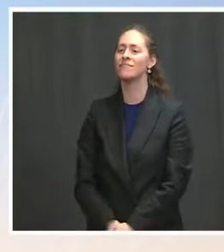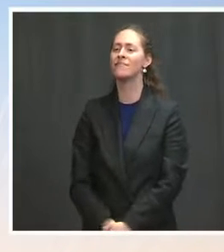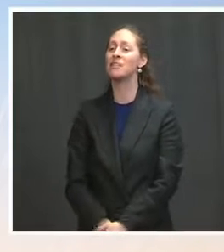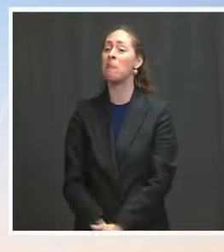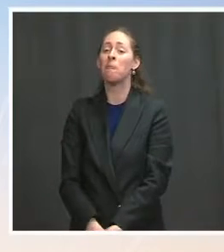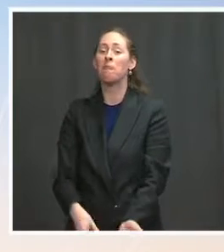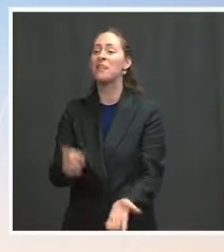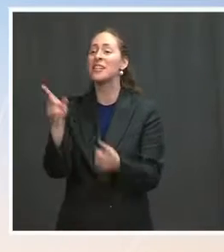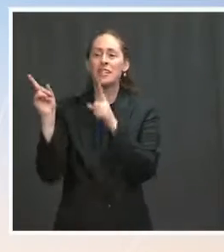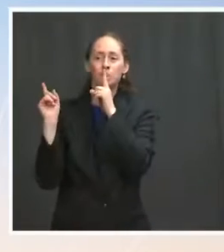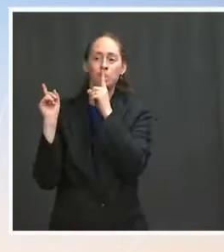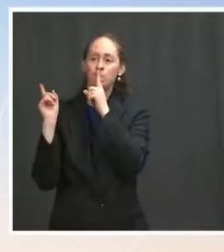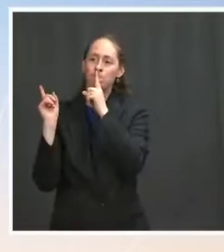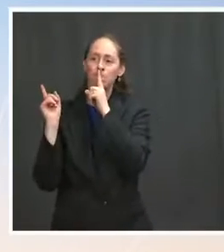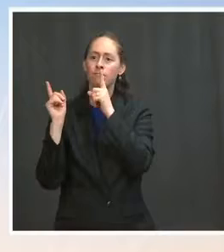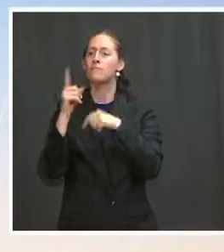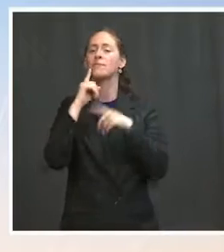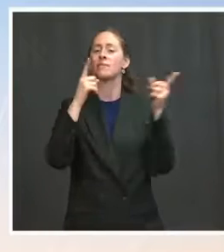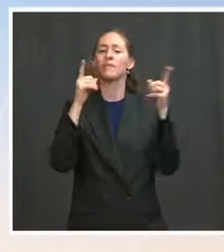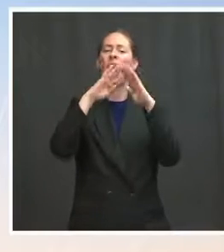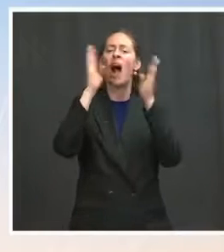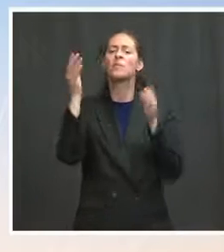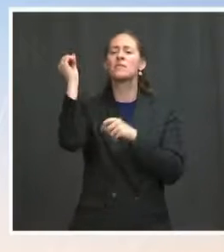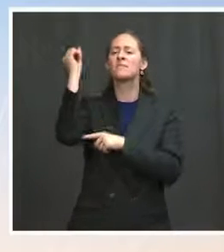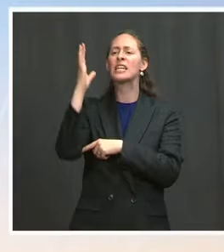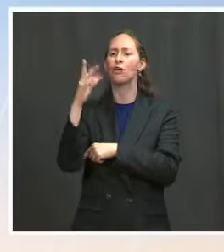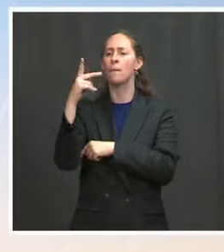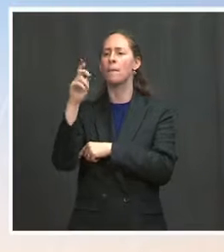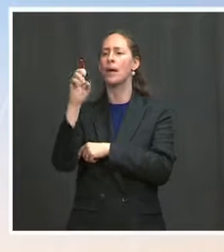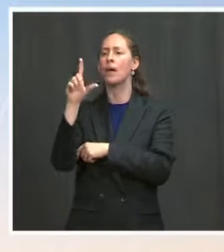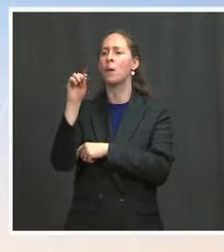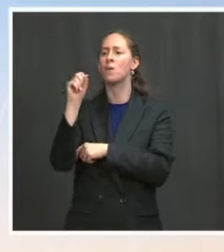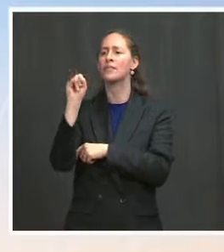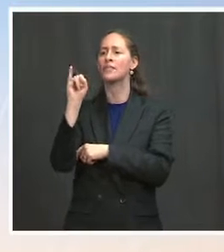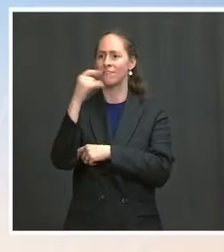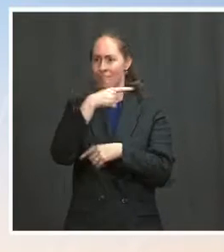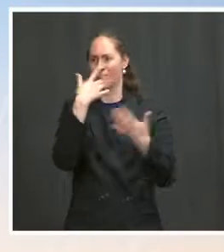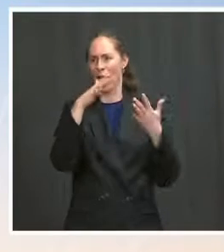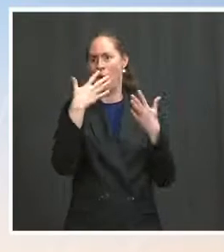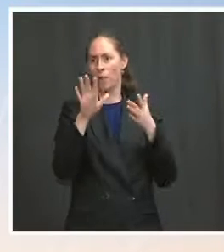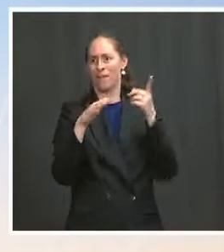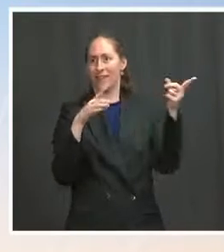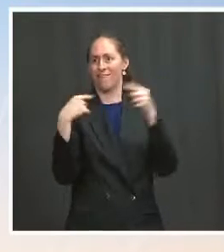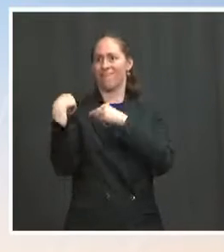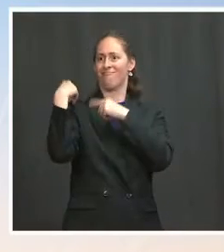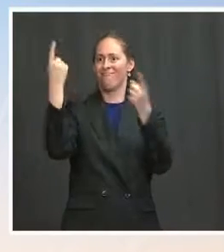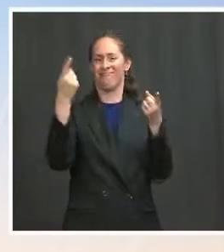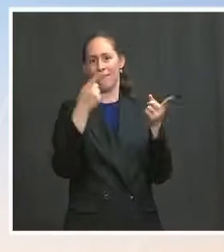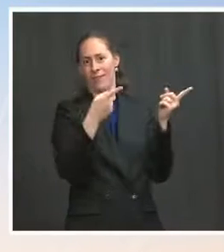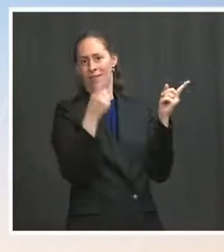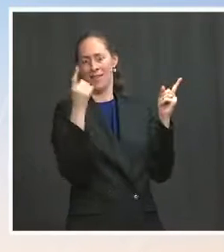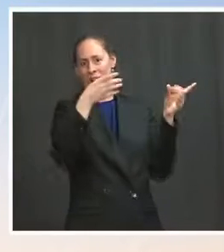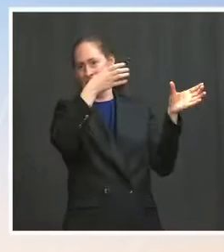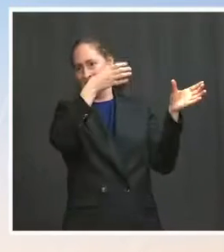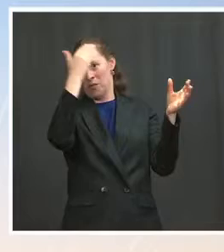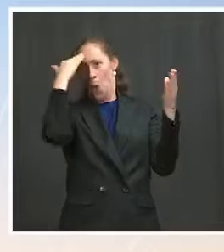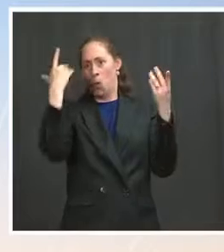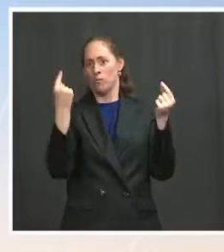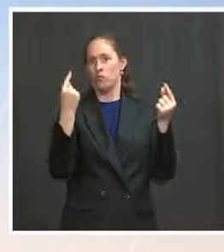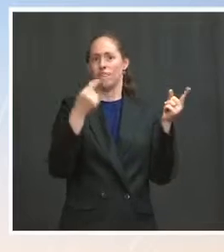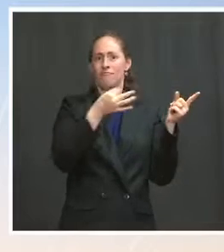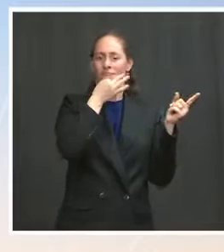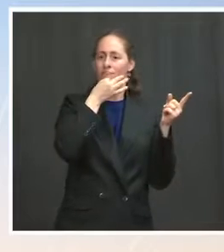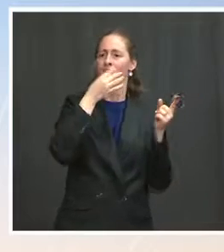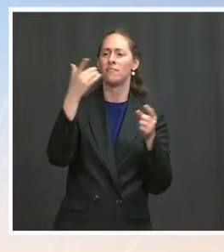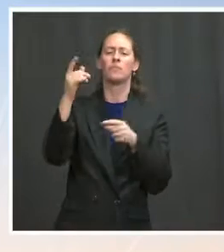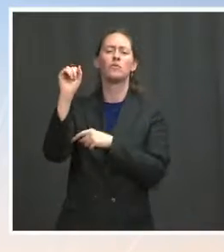has been doing this a while. I don't know that there's anyone better, and we're going to work with her, Leader Schumer, and others to make sure we get these